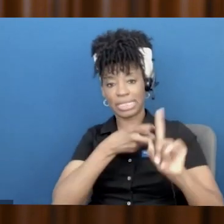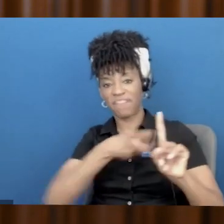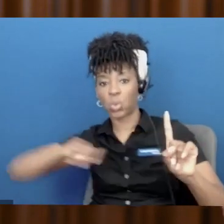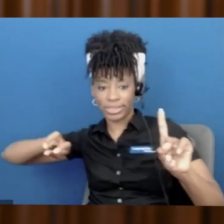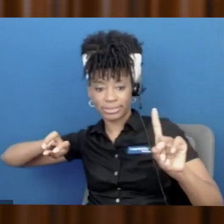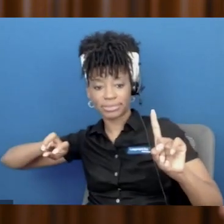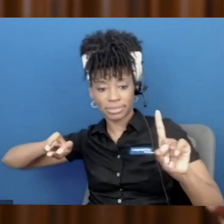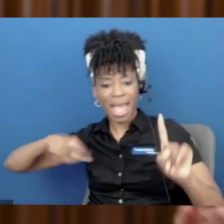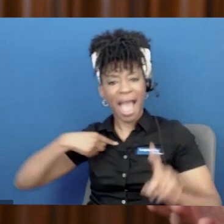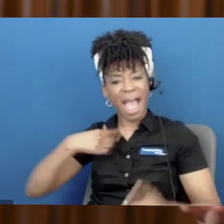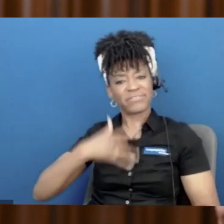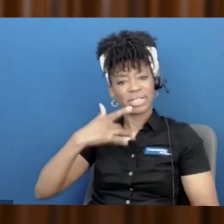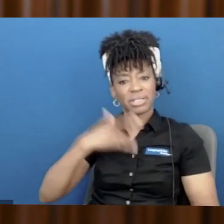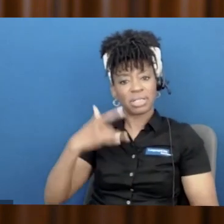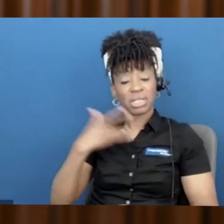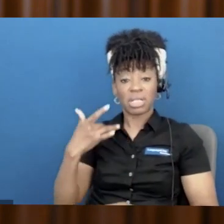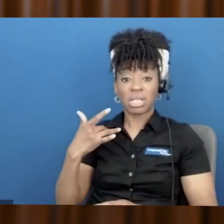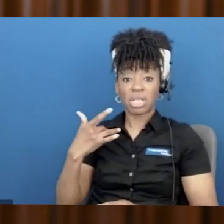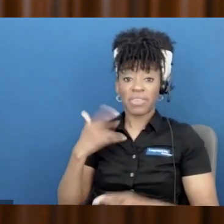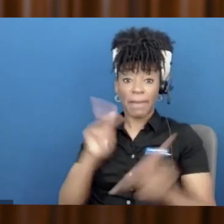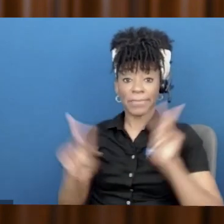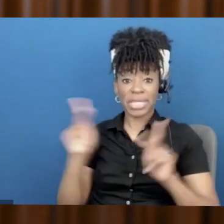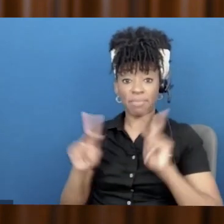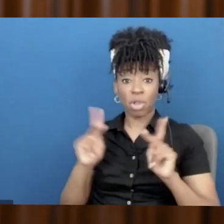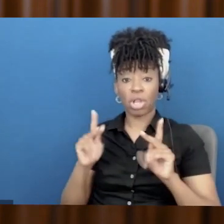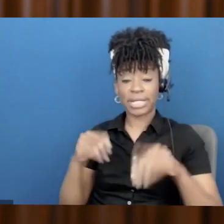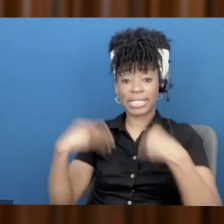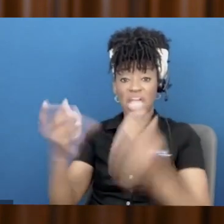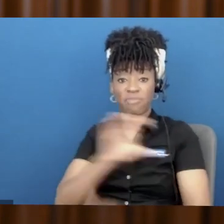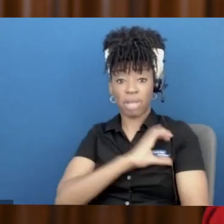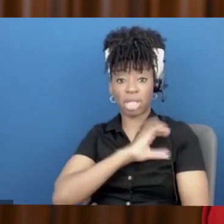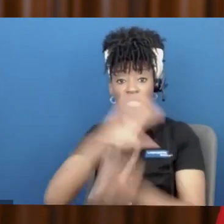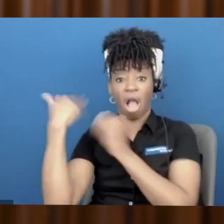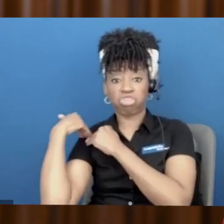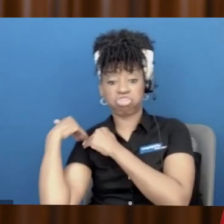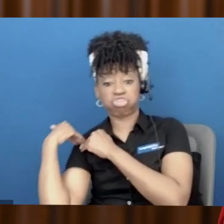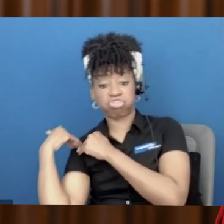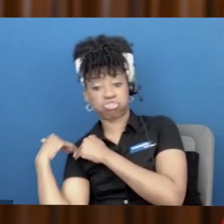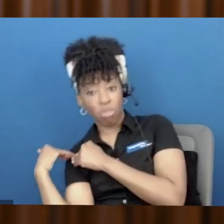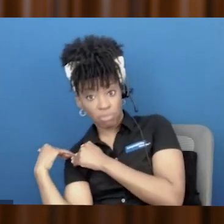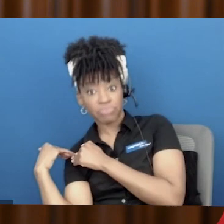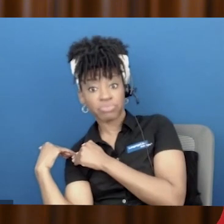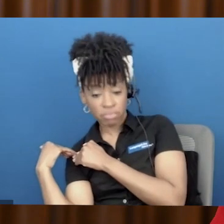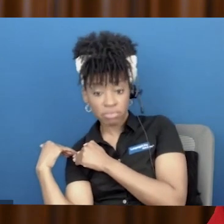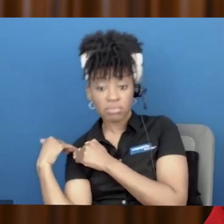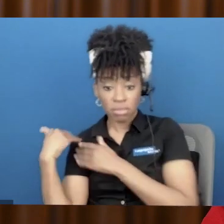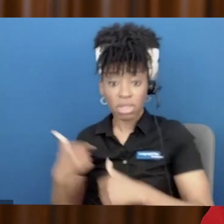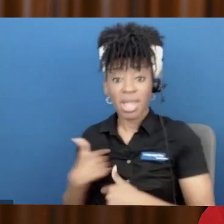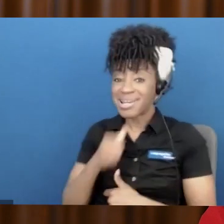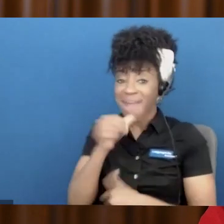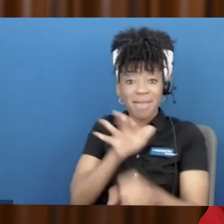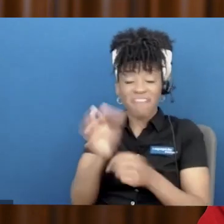society has asked our police to do too much, with social services, mental health care, education, and more consistently underfunded